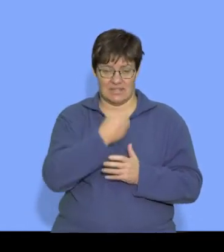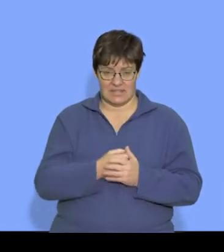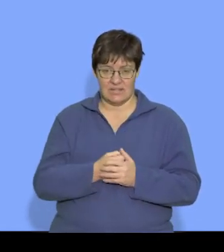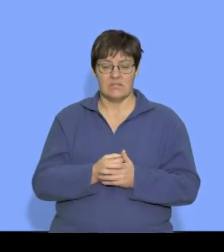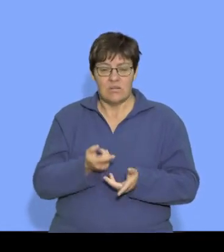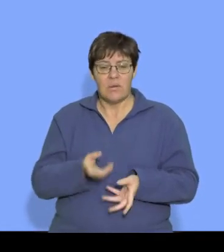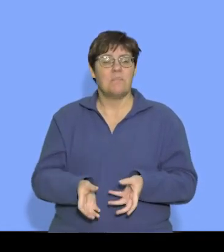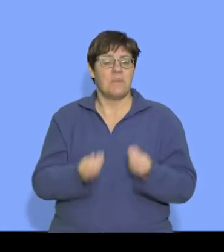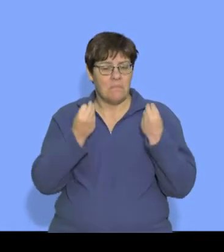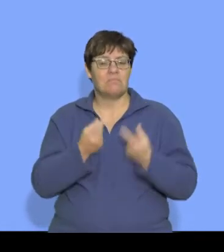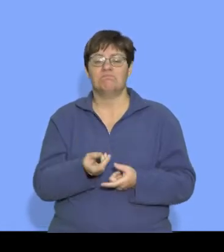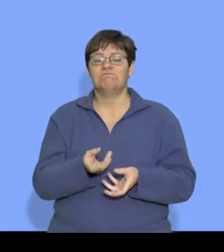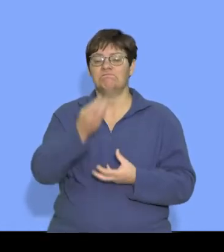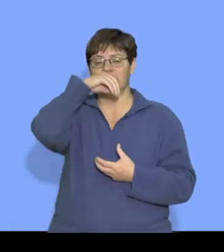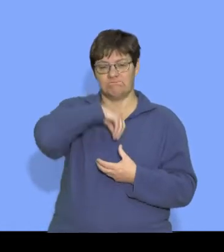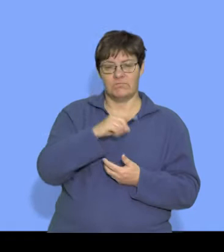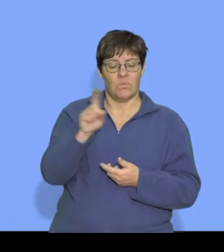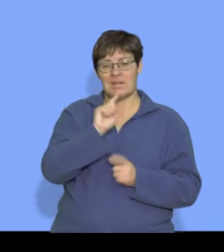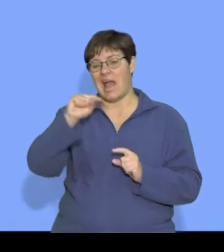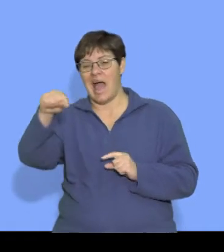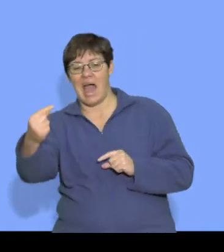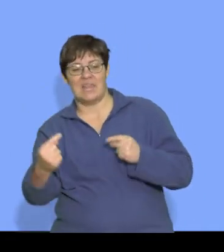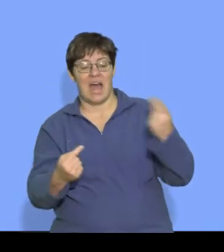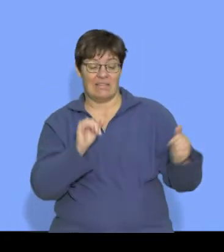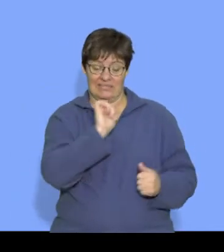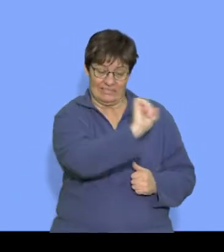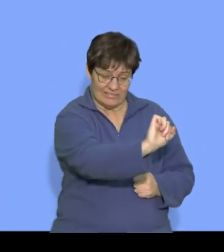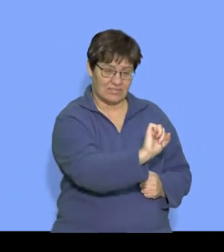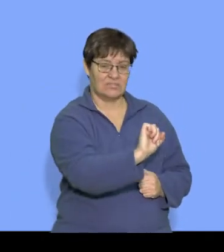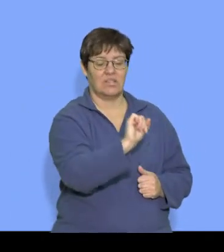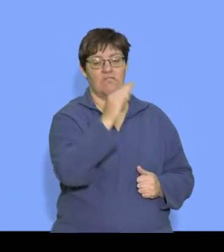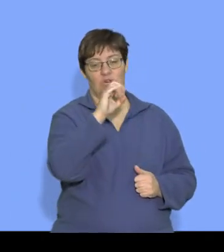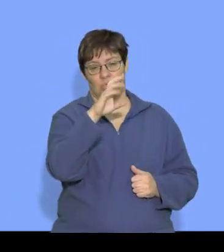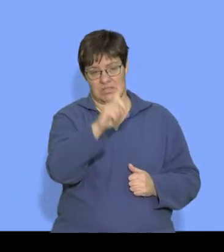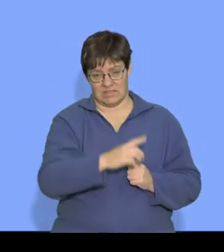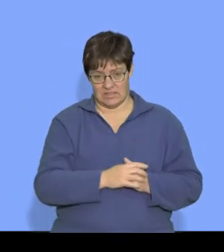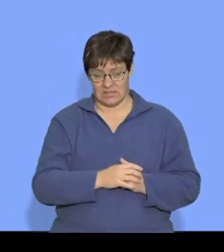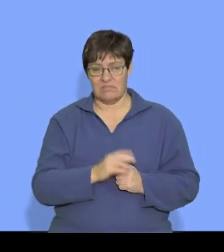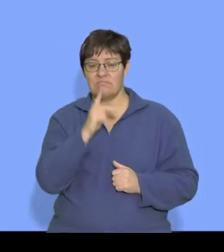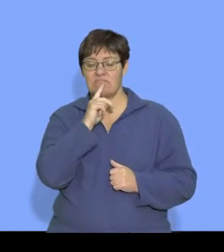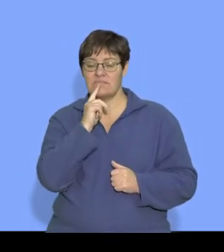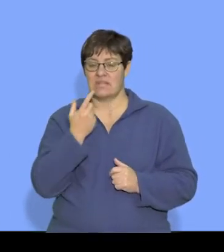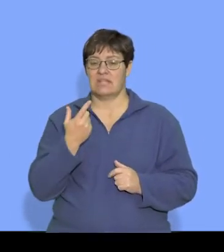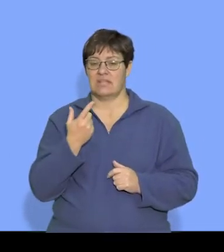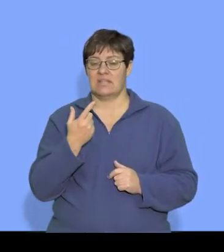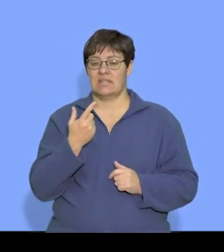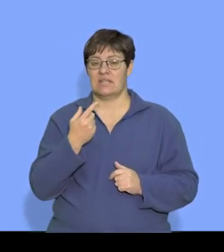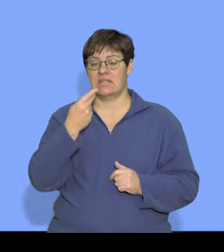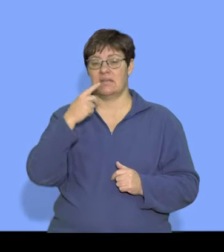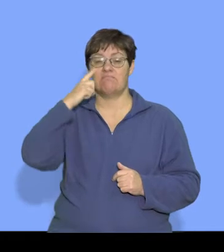this refers to obtaining nutrients by consuming other organisms' fluids. We see this in